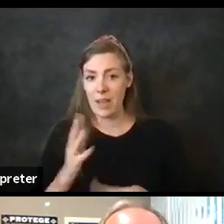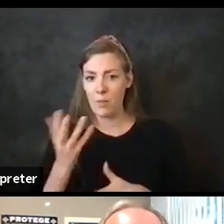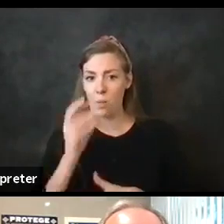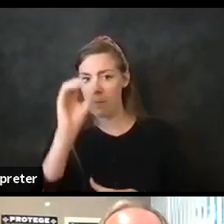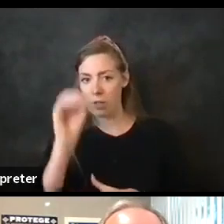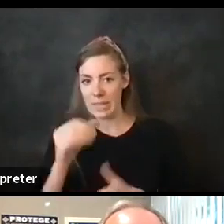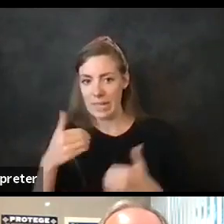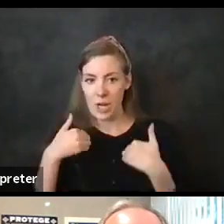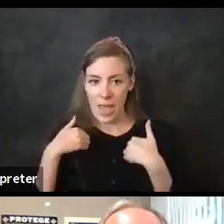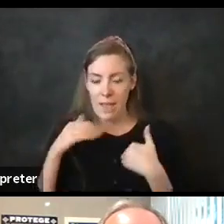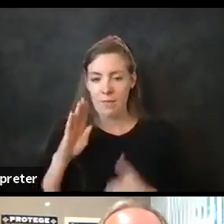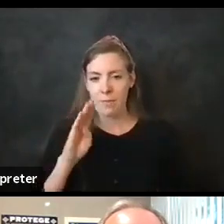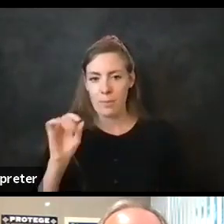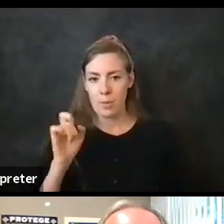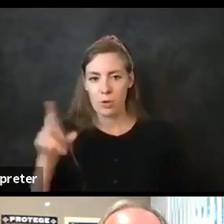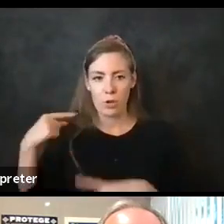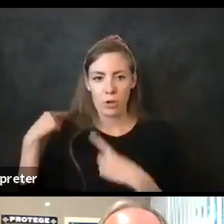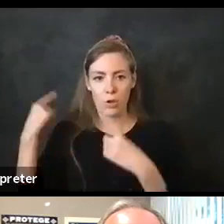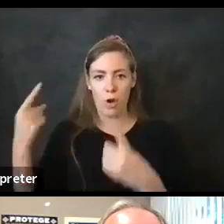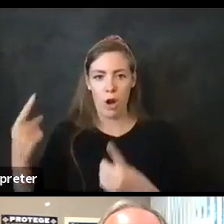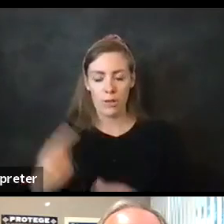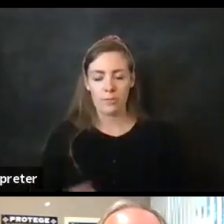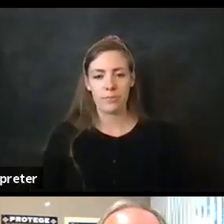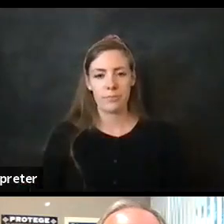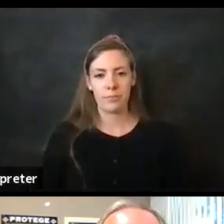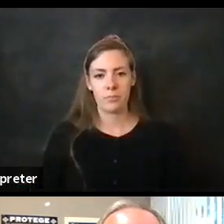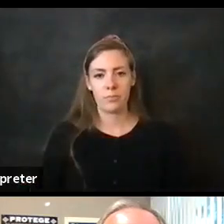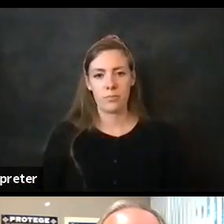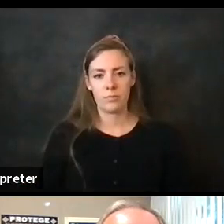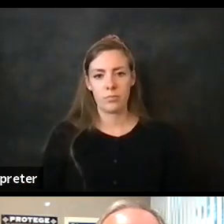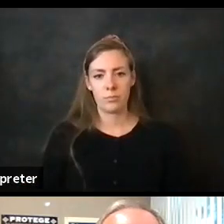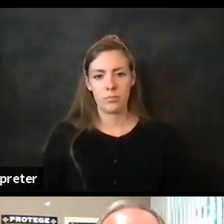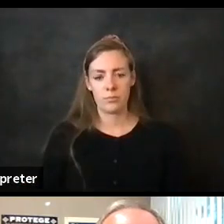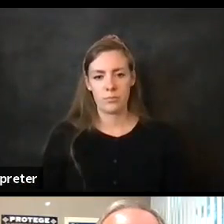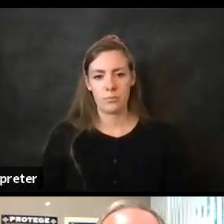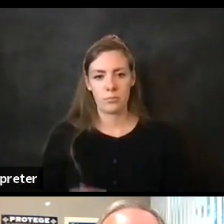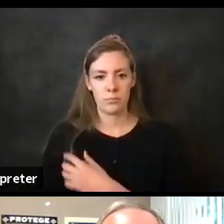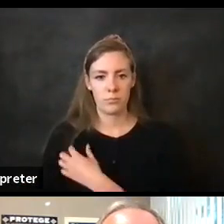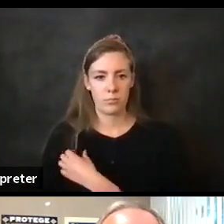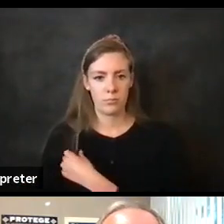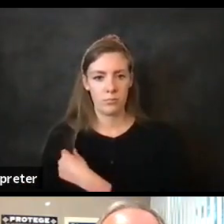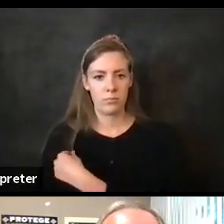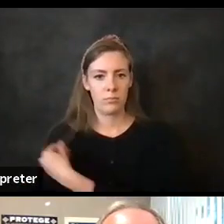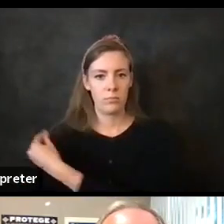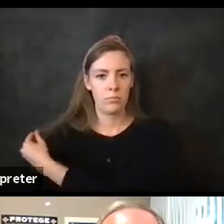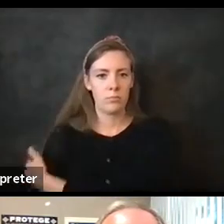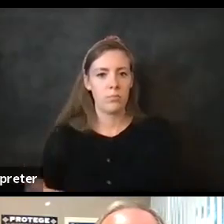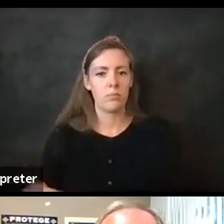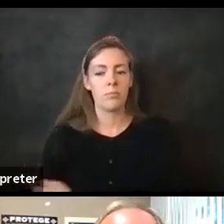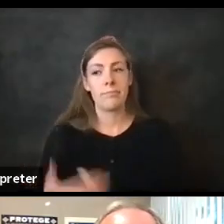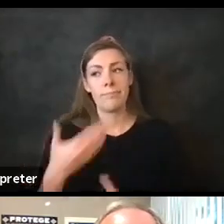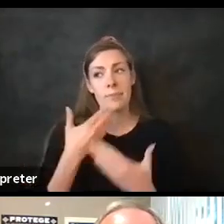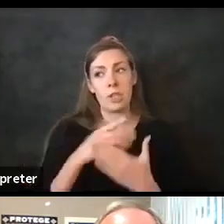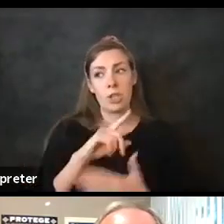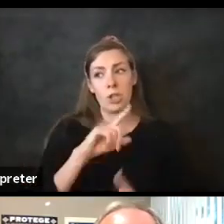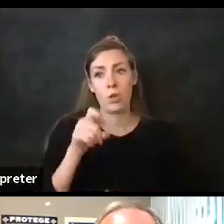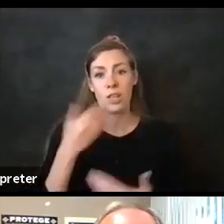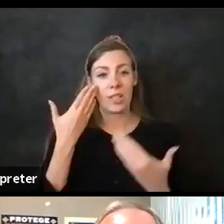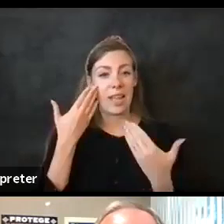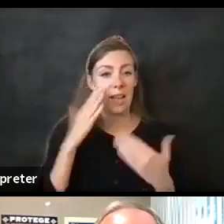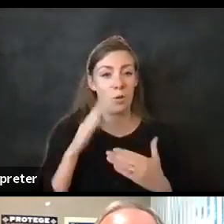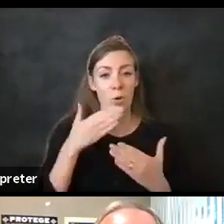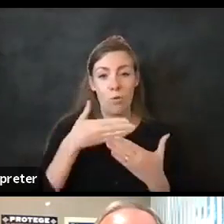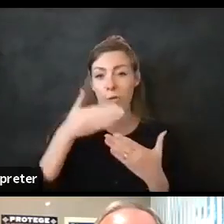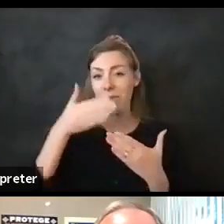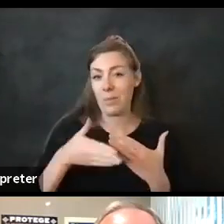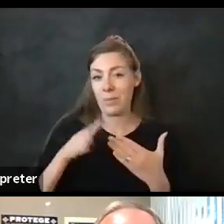have had boosters so far? Yeah, that's a good question. I'm not sure that the data is complete, but Kate, do we have any data